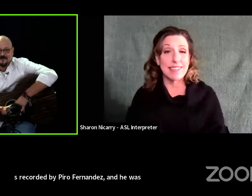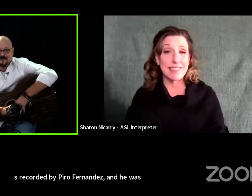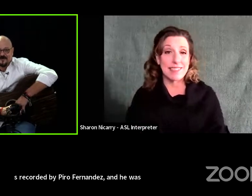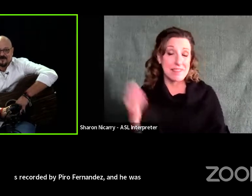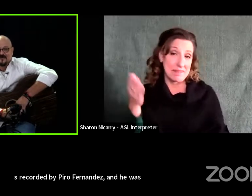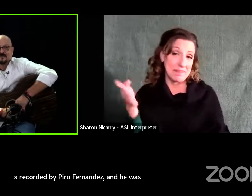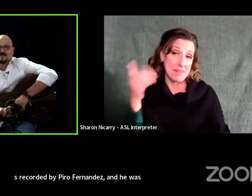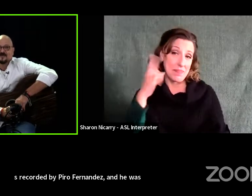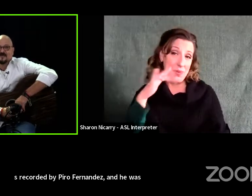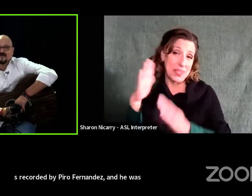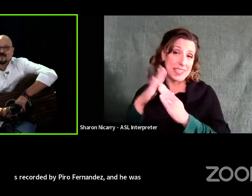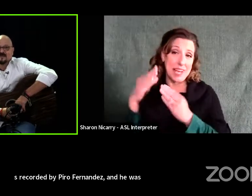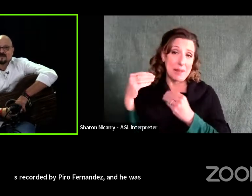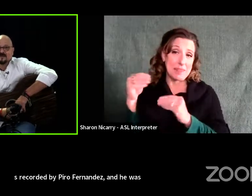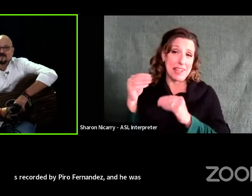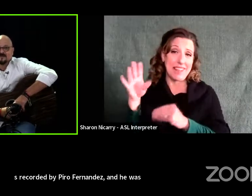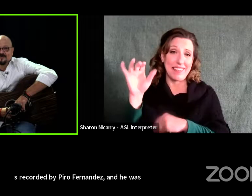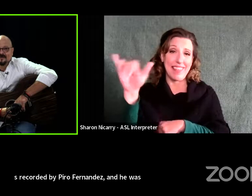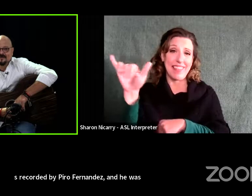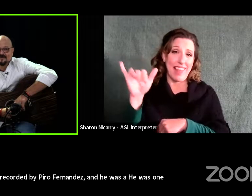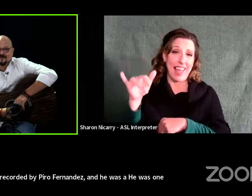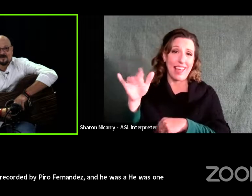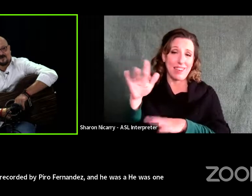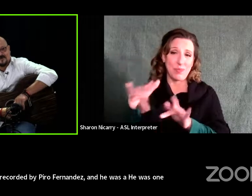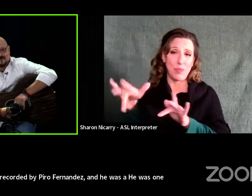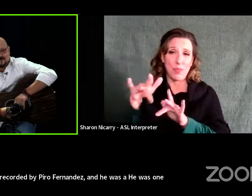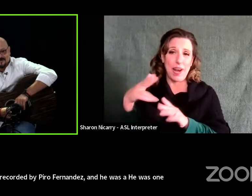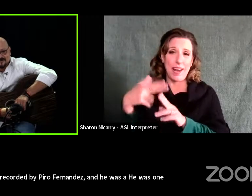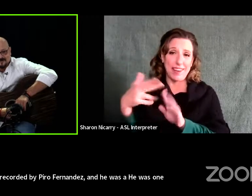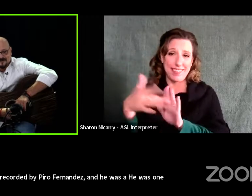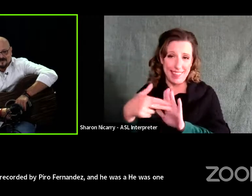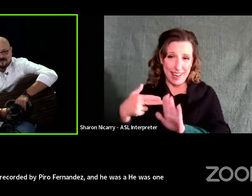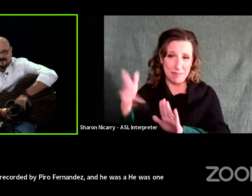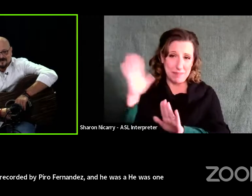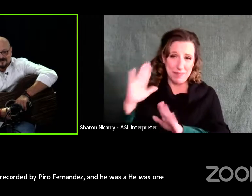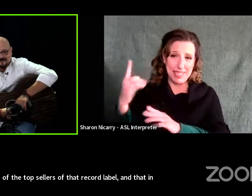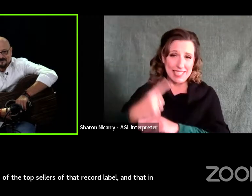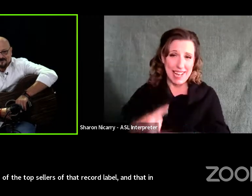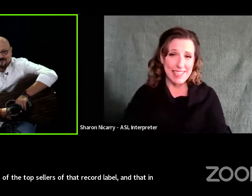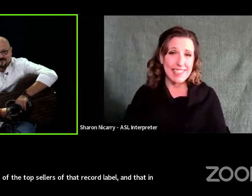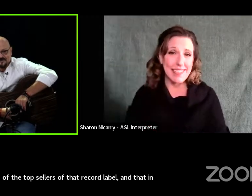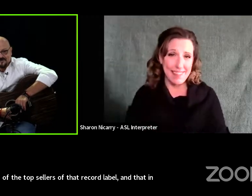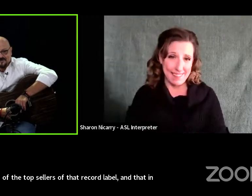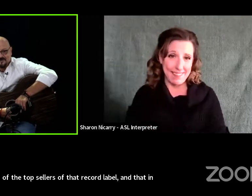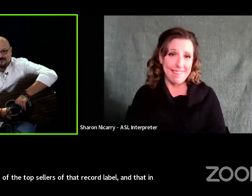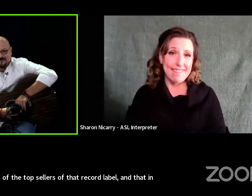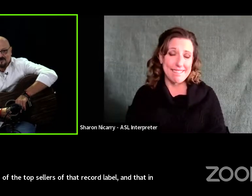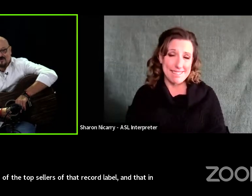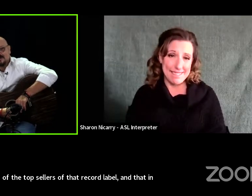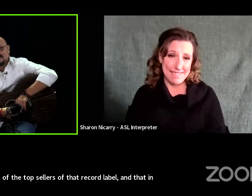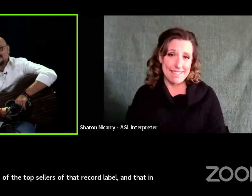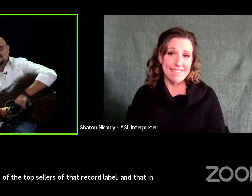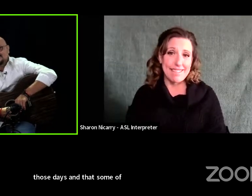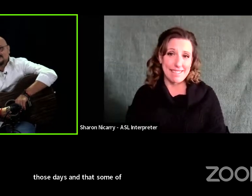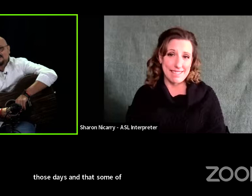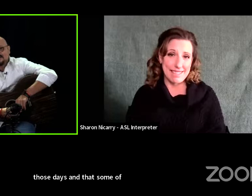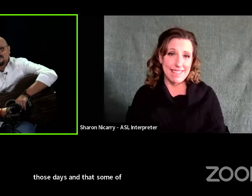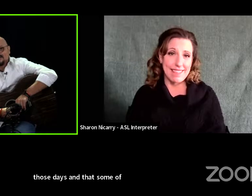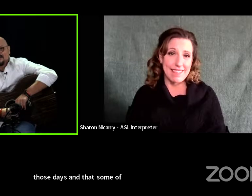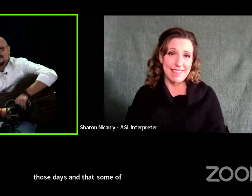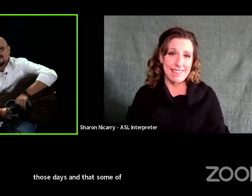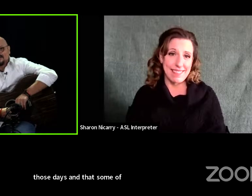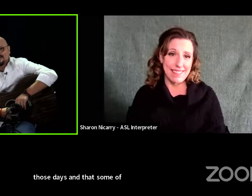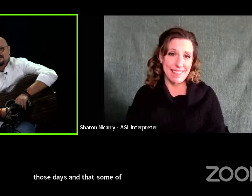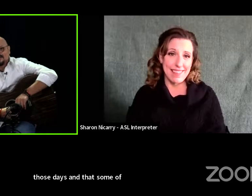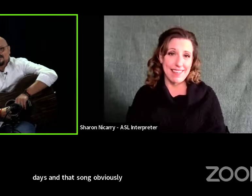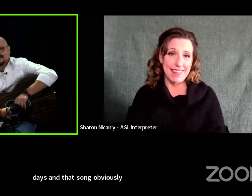he was one of the top sellers of that record label in those days. And that song obviously opens